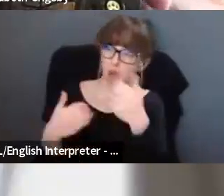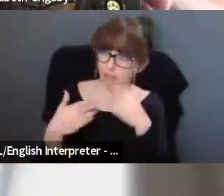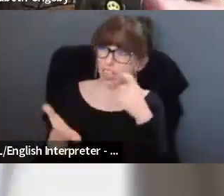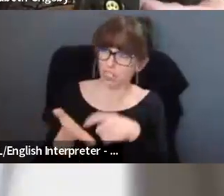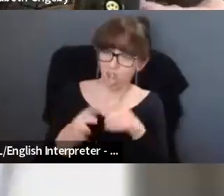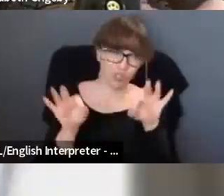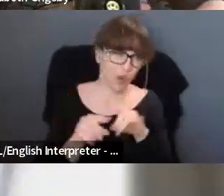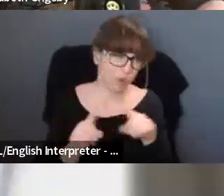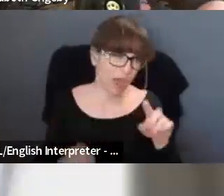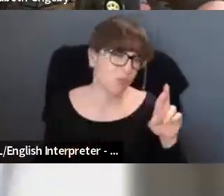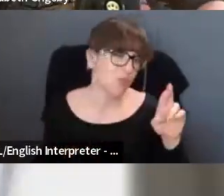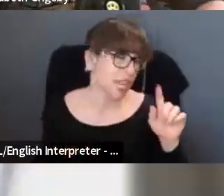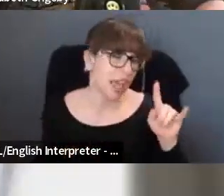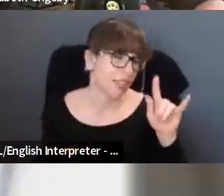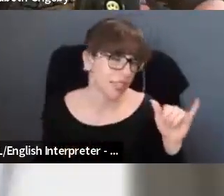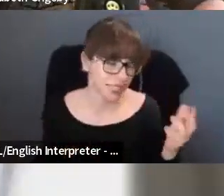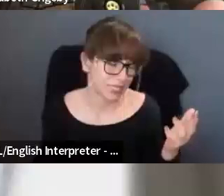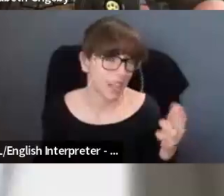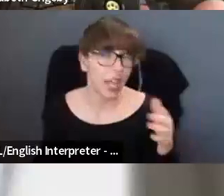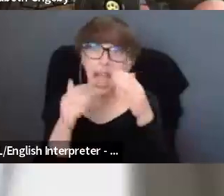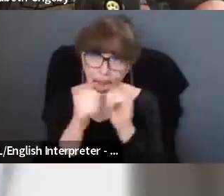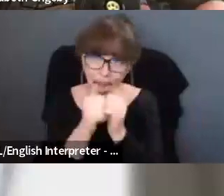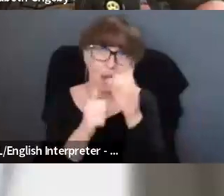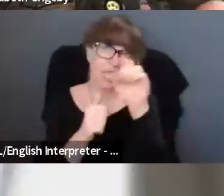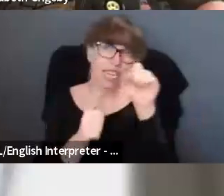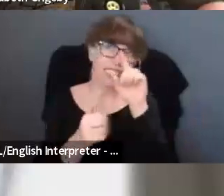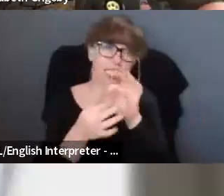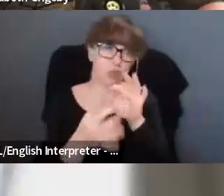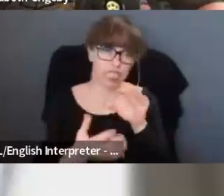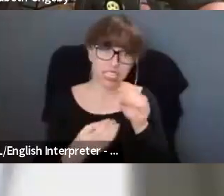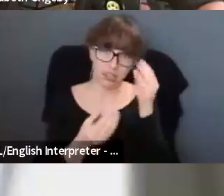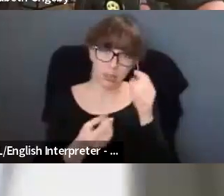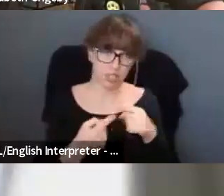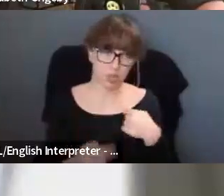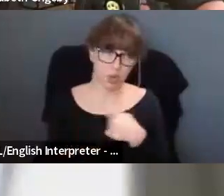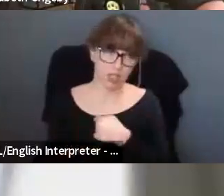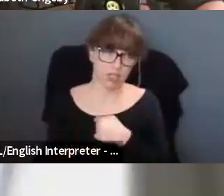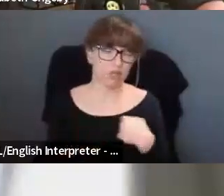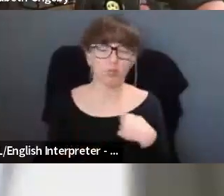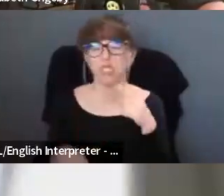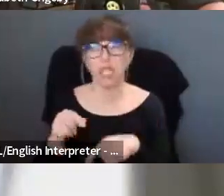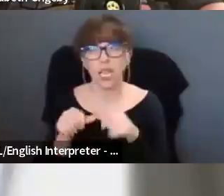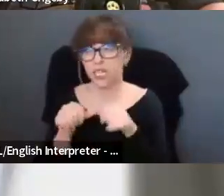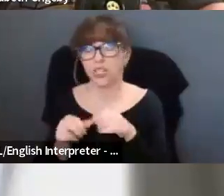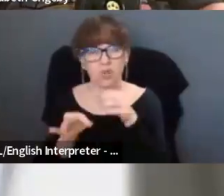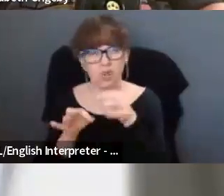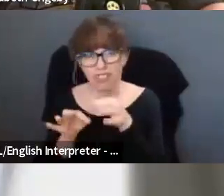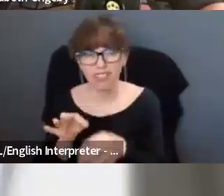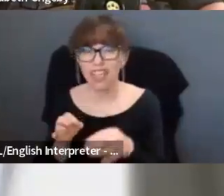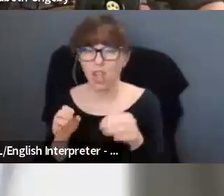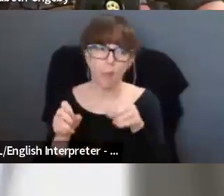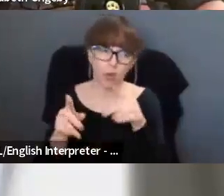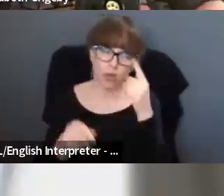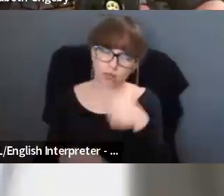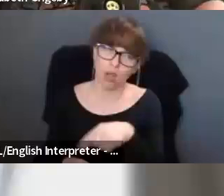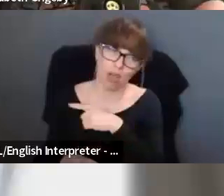But the reality is that the way that DDS is releasing the information to us, we don't want to delay any further the opportunity and then